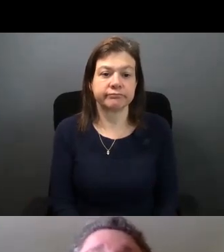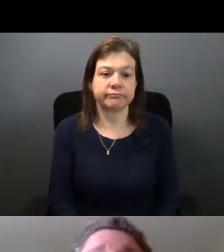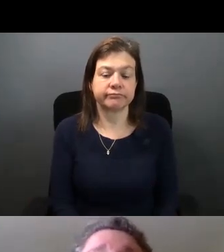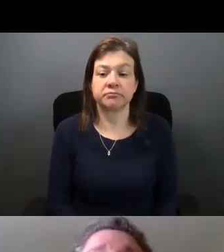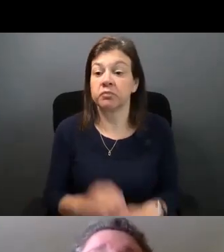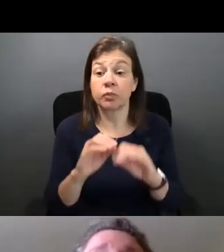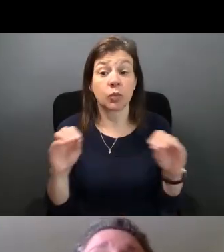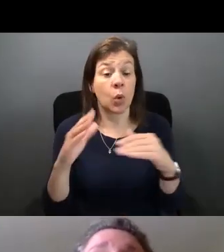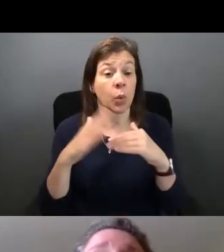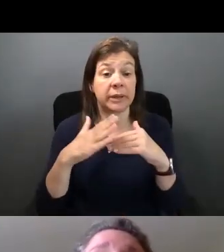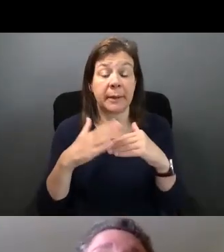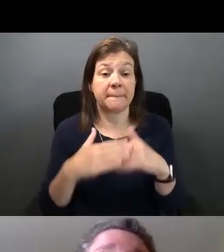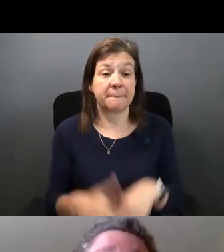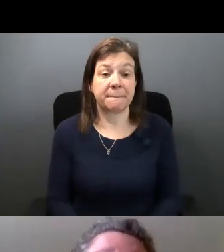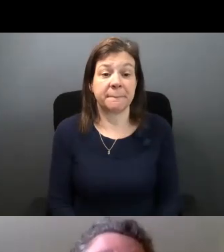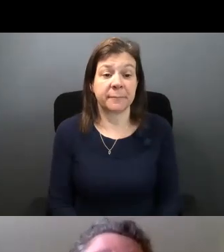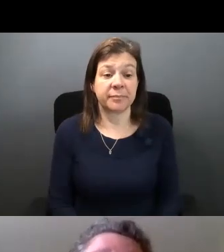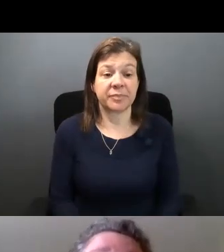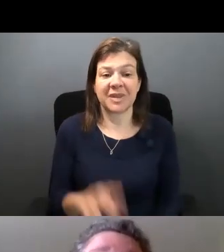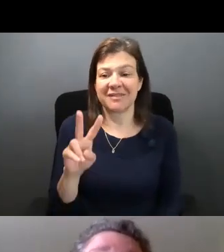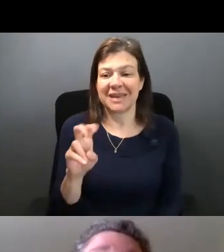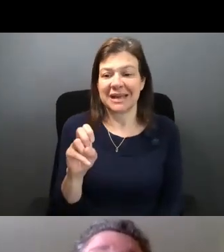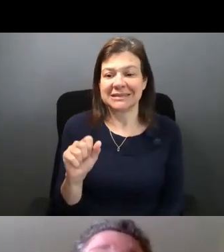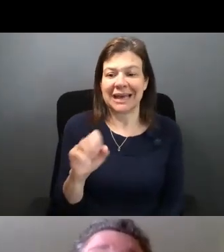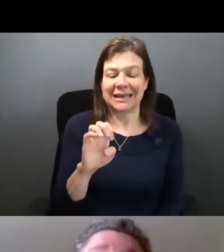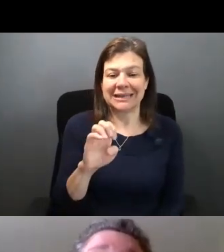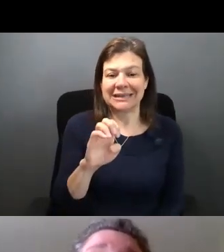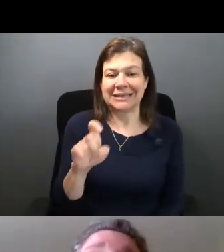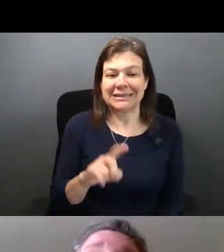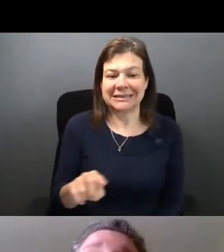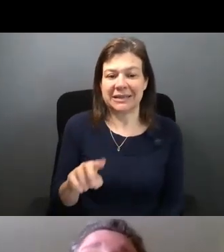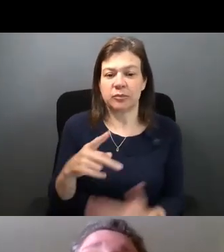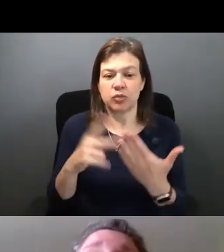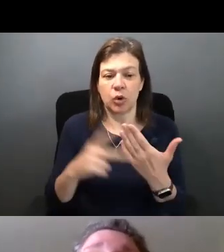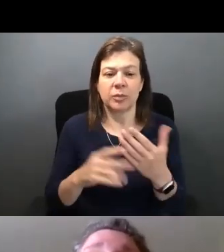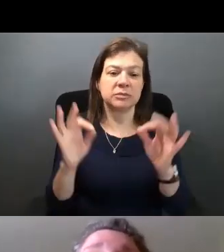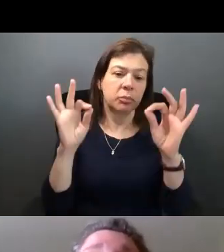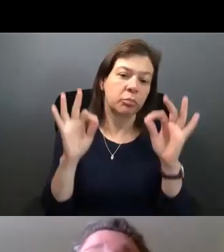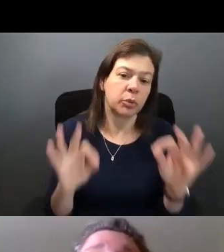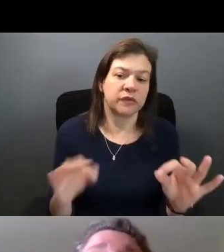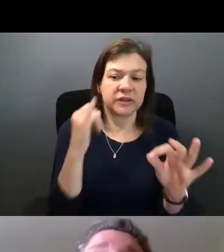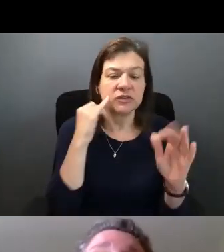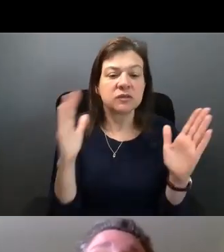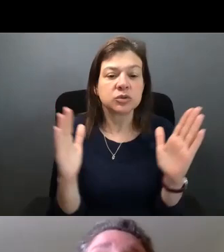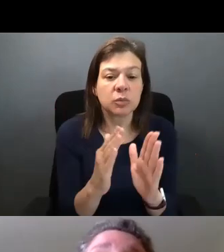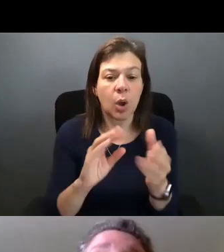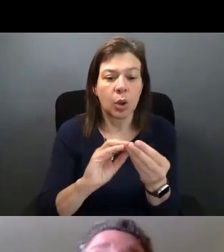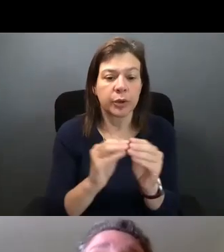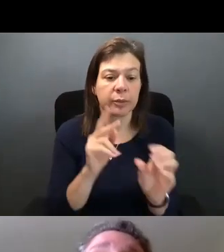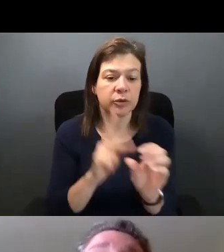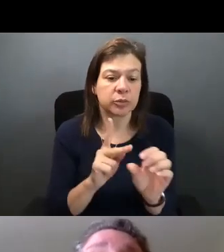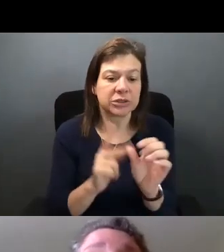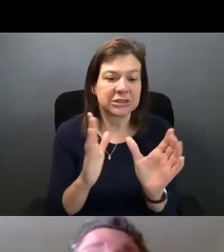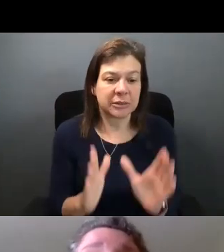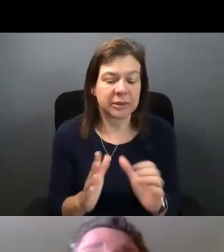No minimums. The VSA EZ program is perfect if you have a small number of